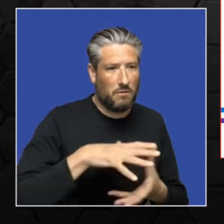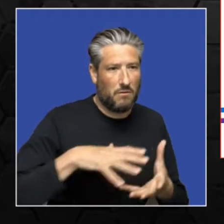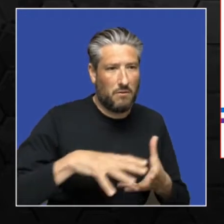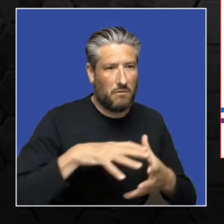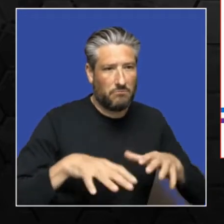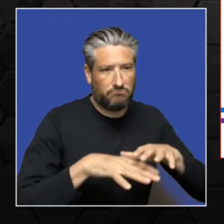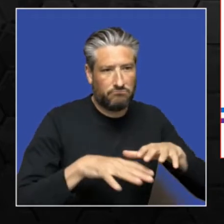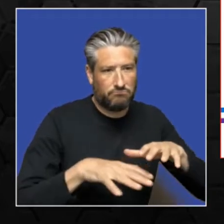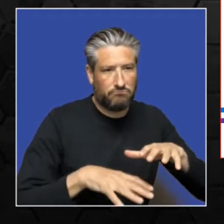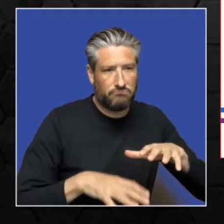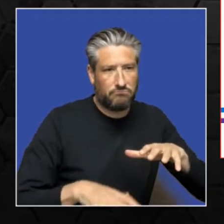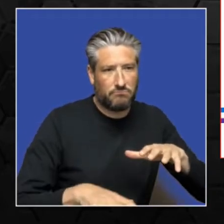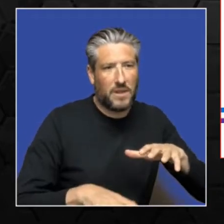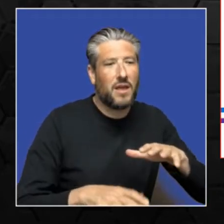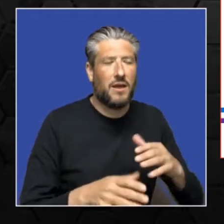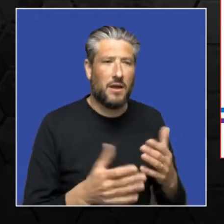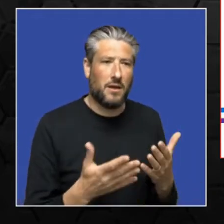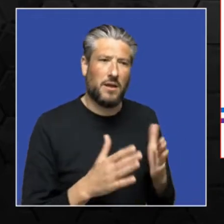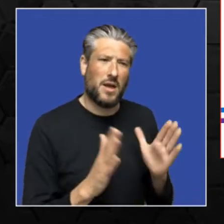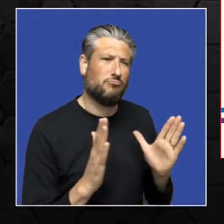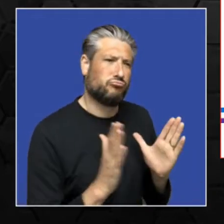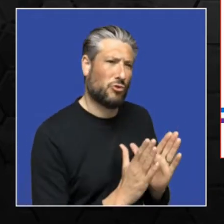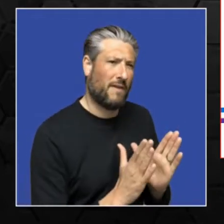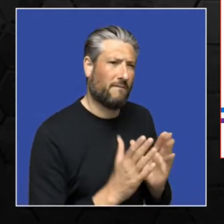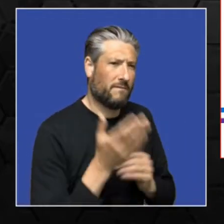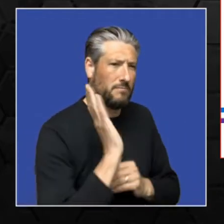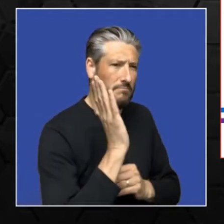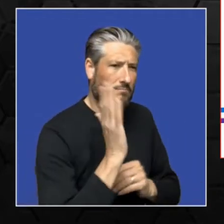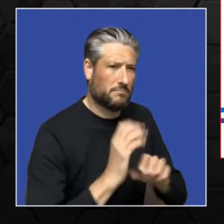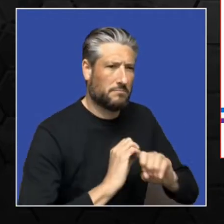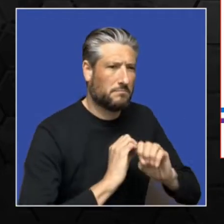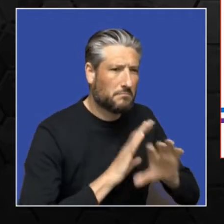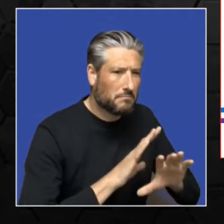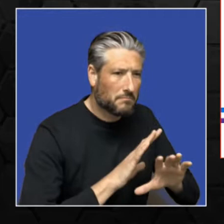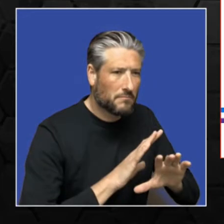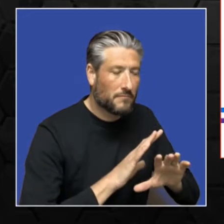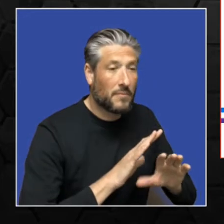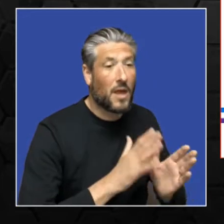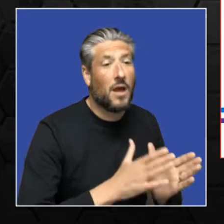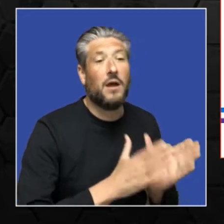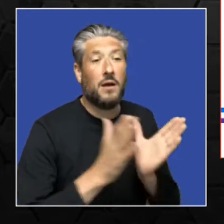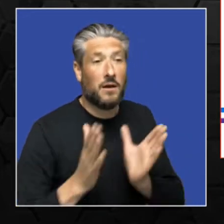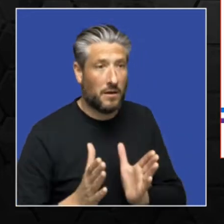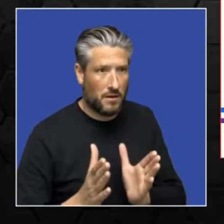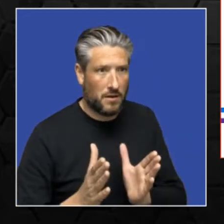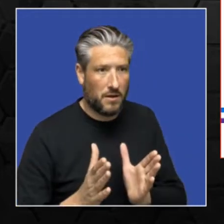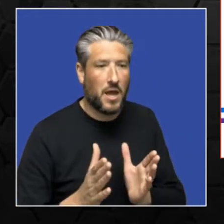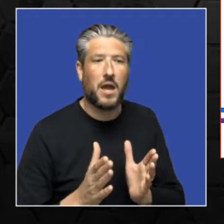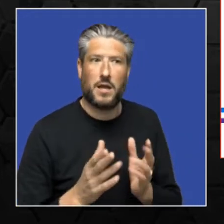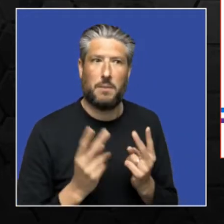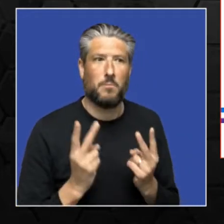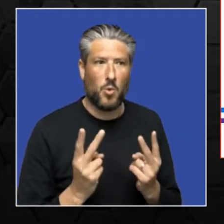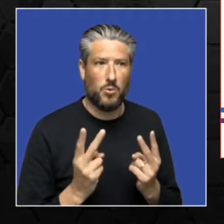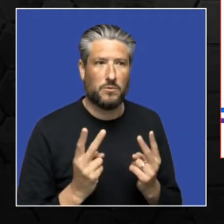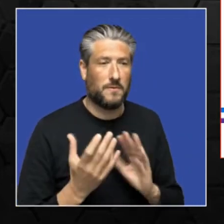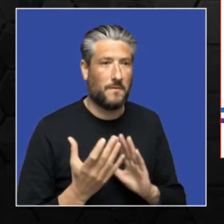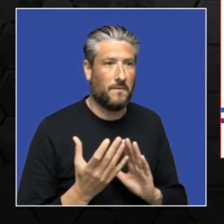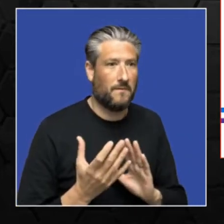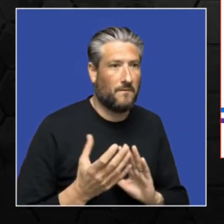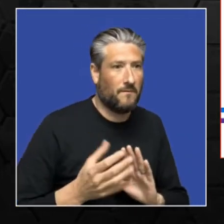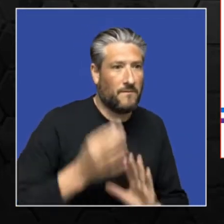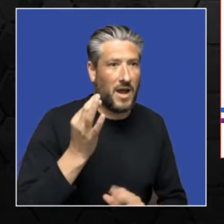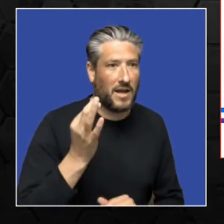talk more about why structure matters and why it's important to come up with an optimal architecture for a neural